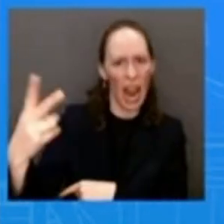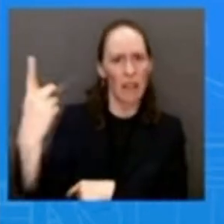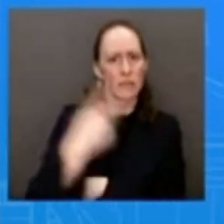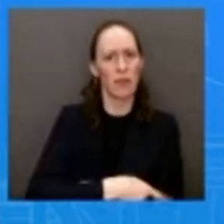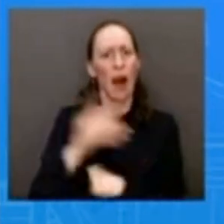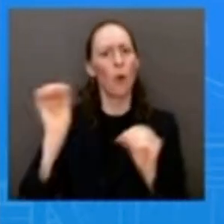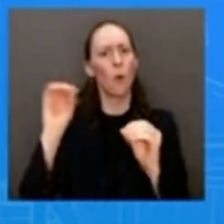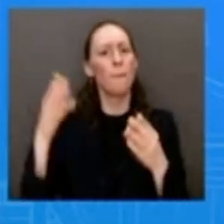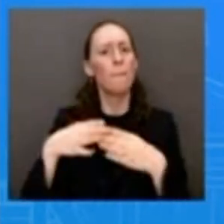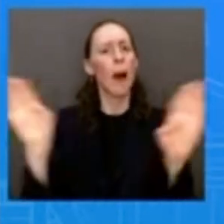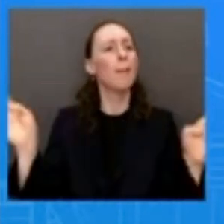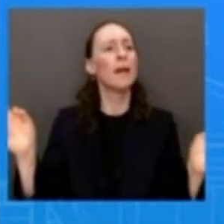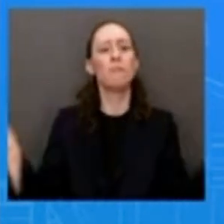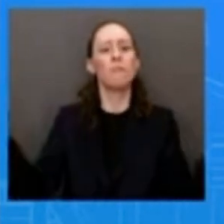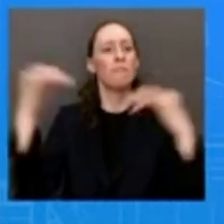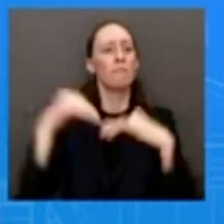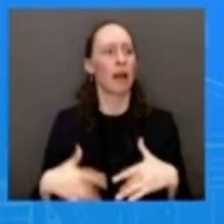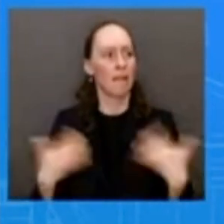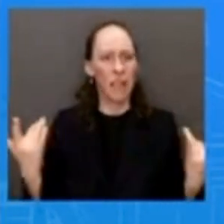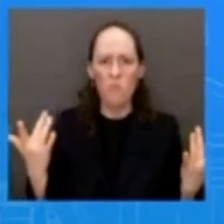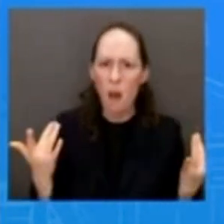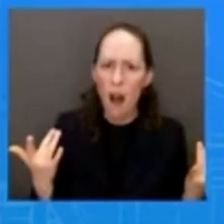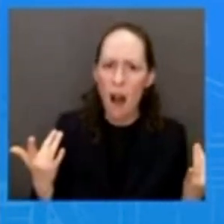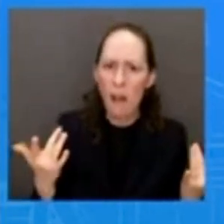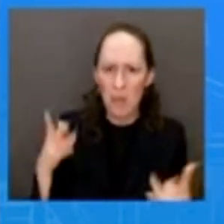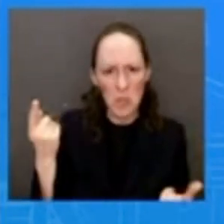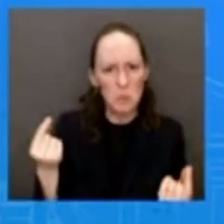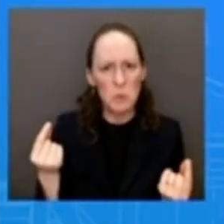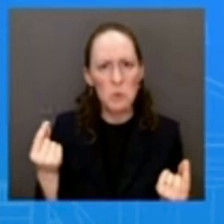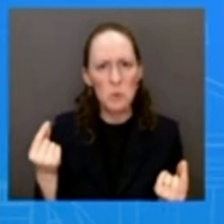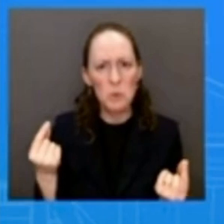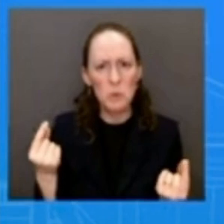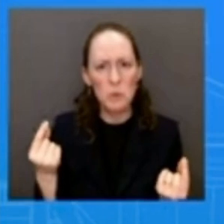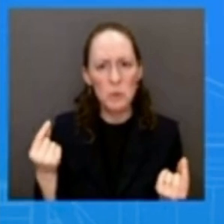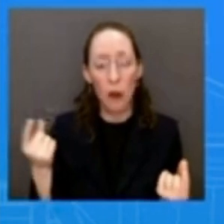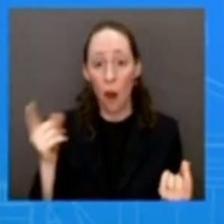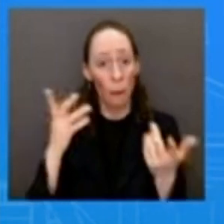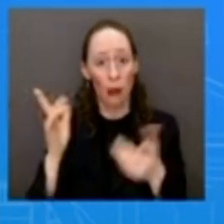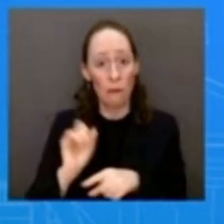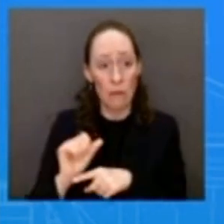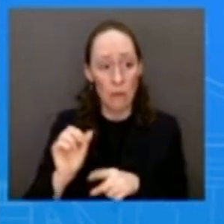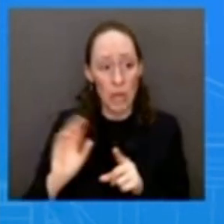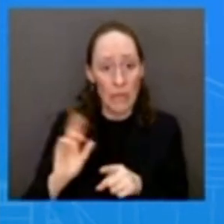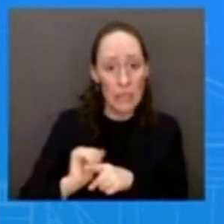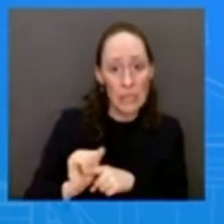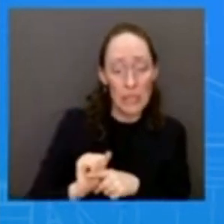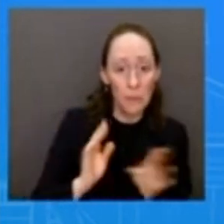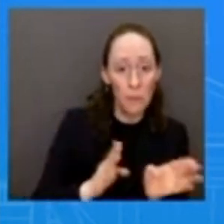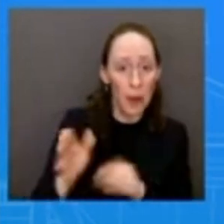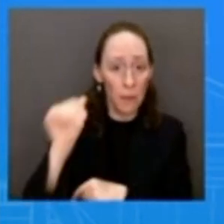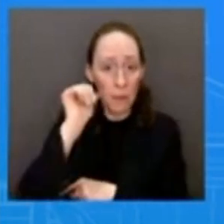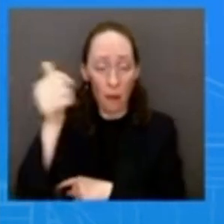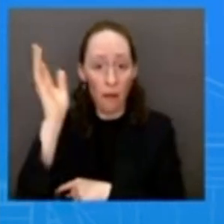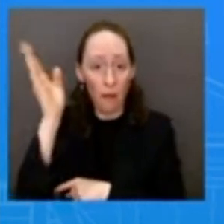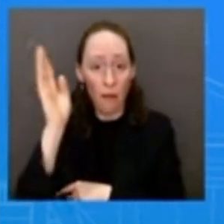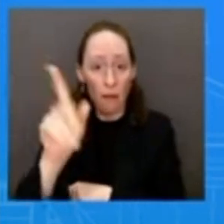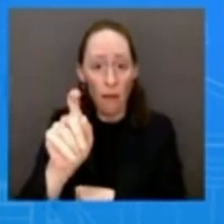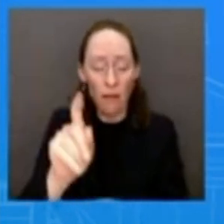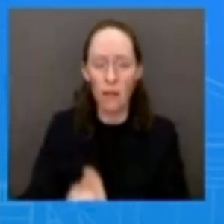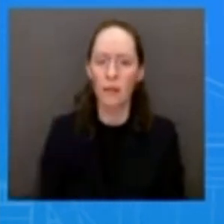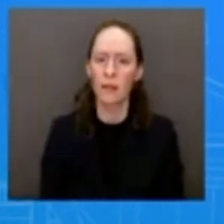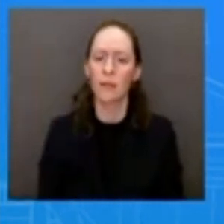President up to before this big speech tomorrow. So look, yesterday, as I think we read out two heads of state calls that he had